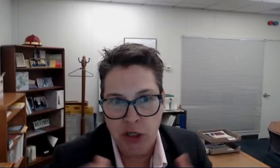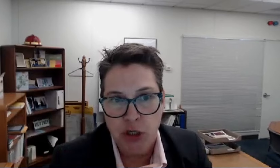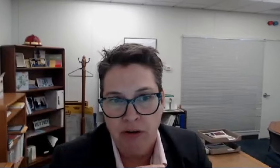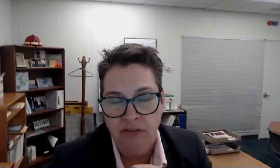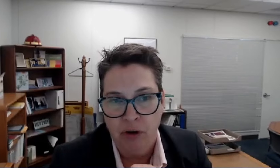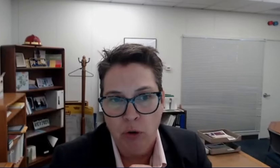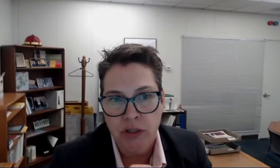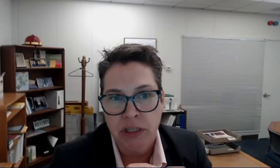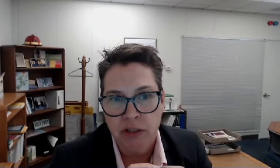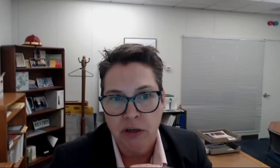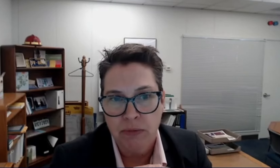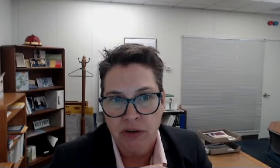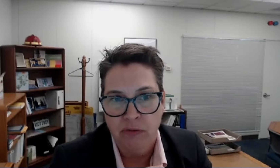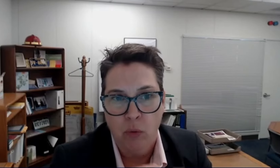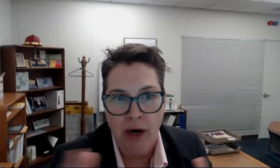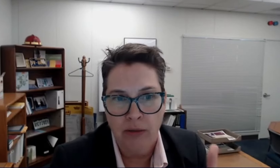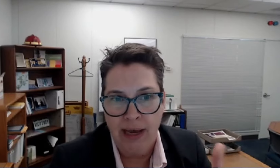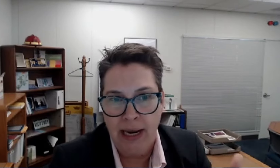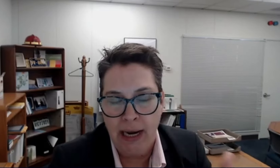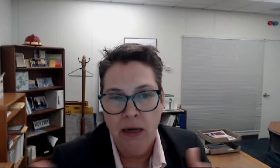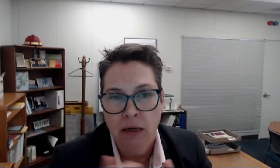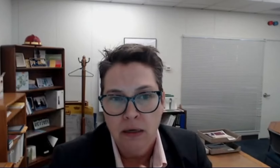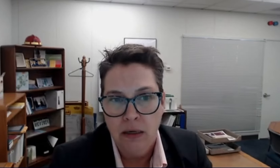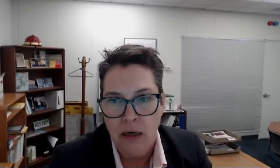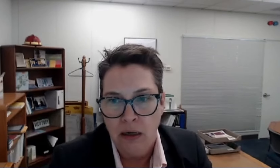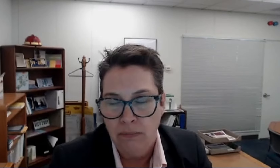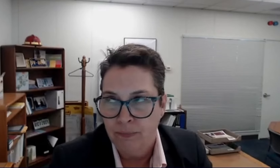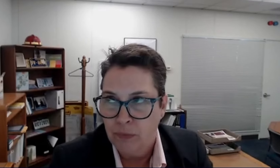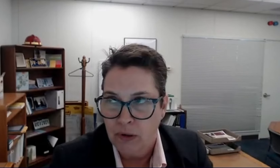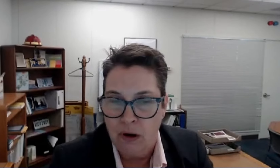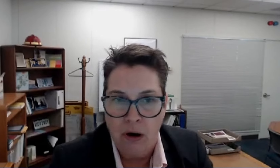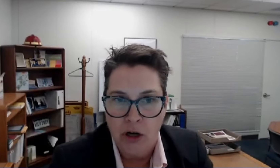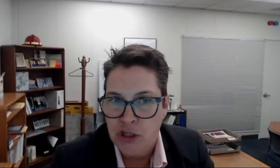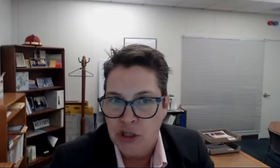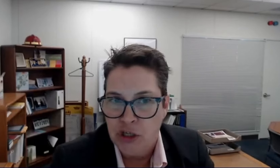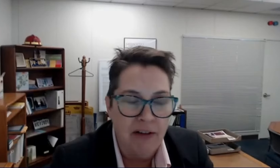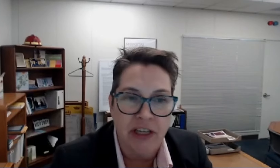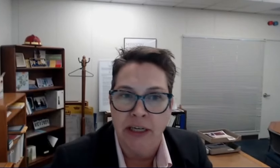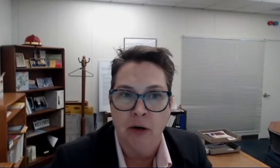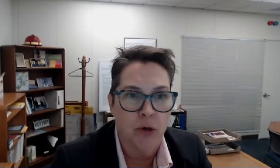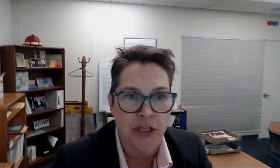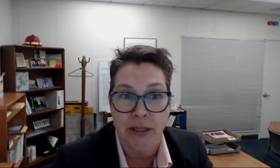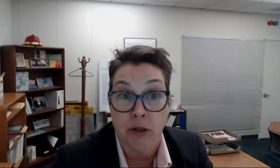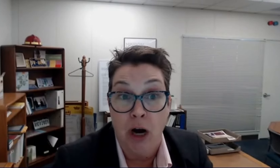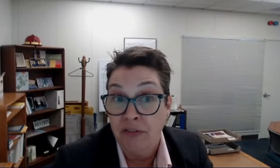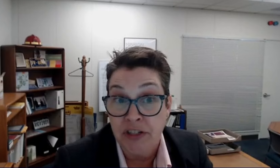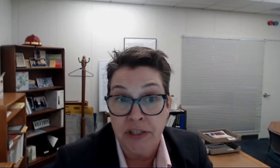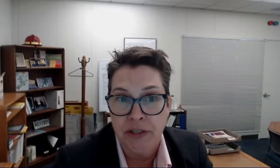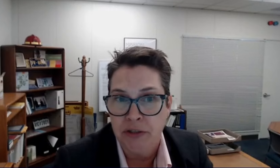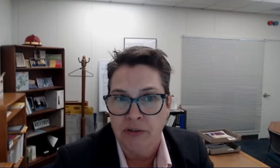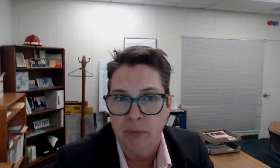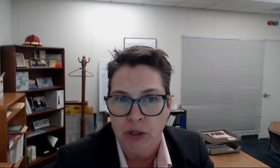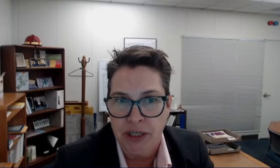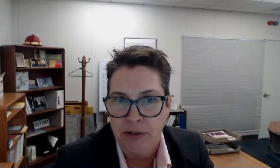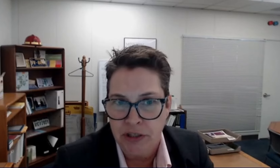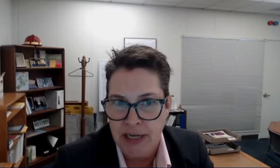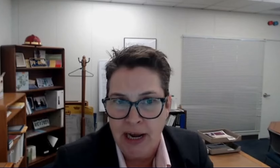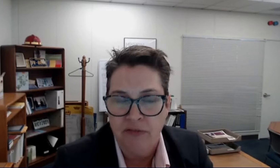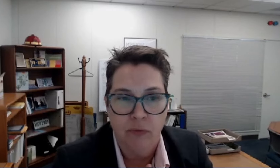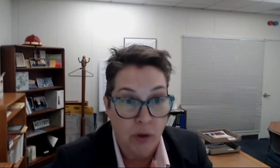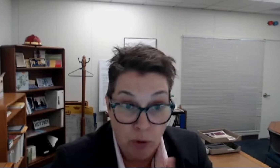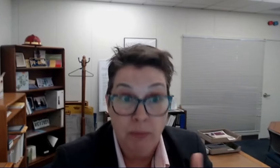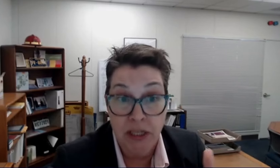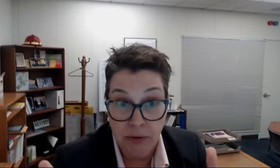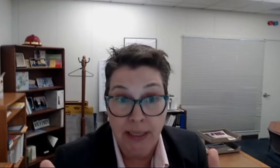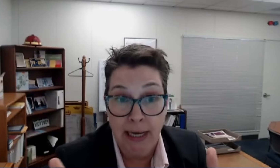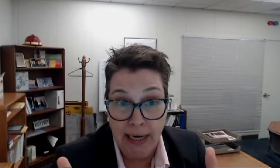second batch of folks in terms of where they are geographically, or particular offices, or even particular